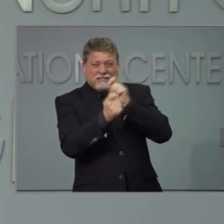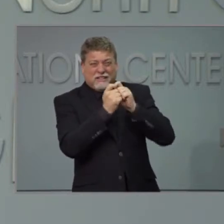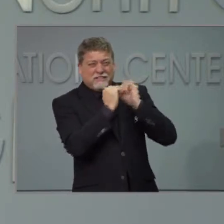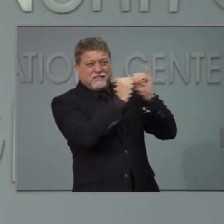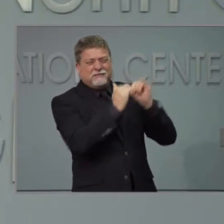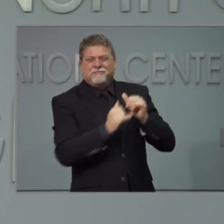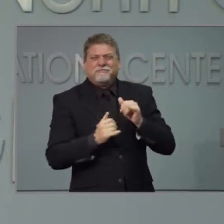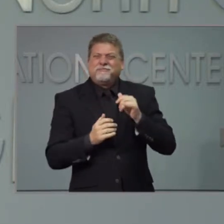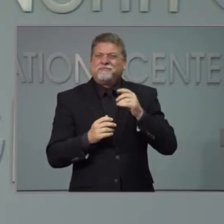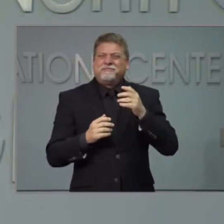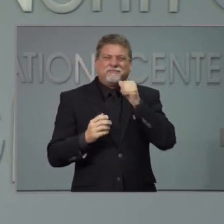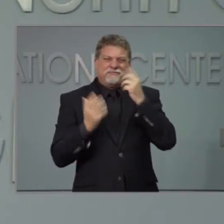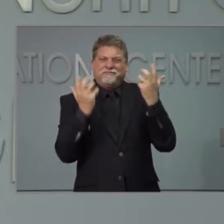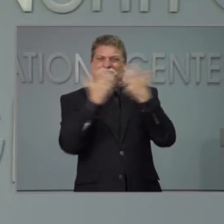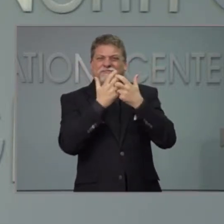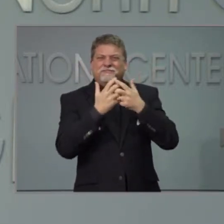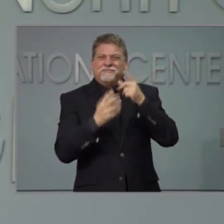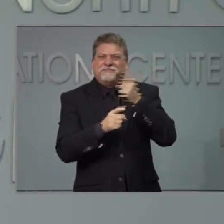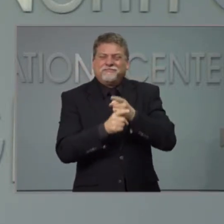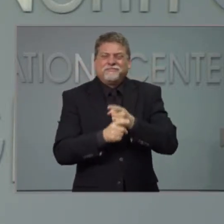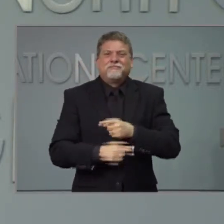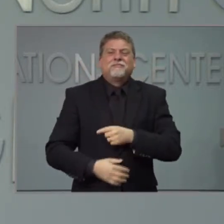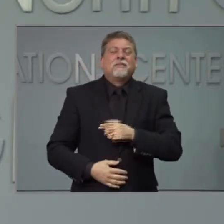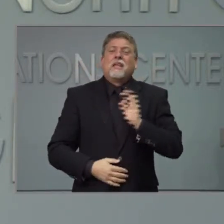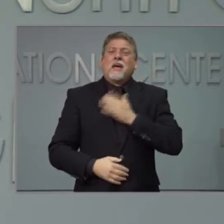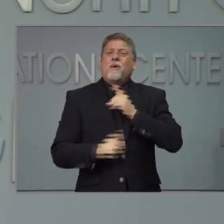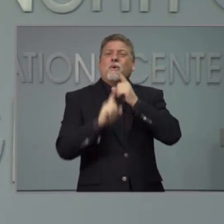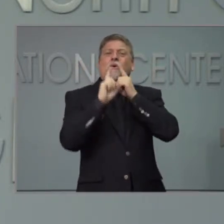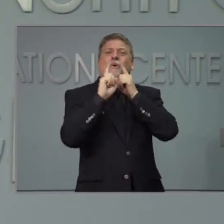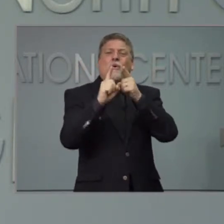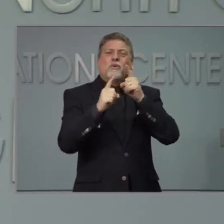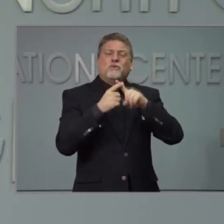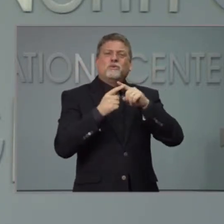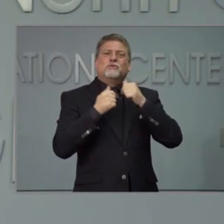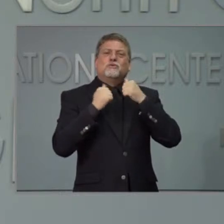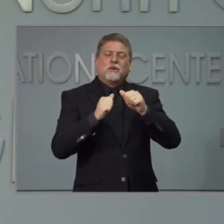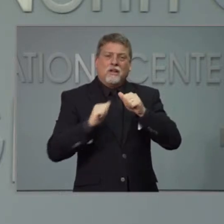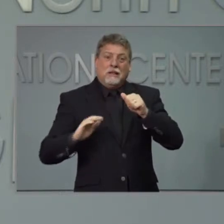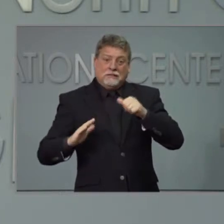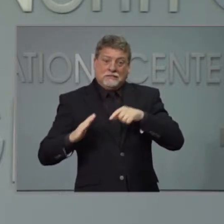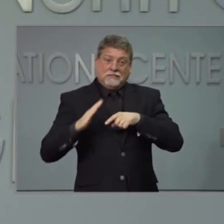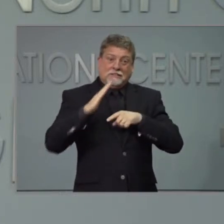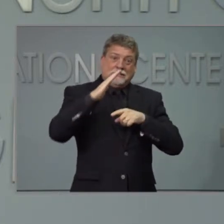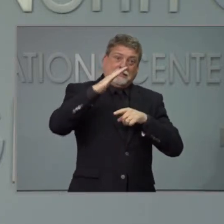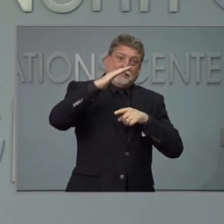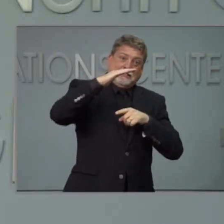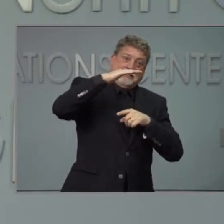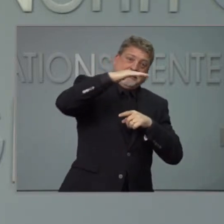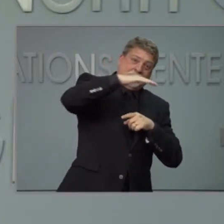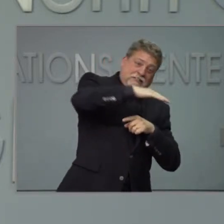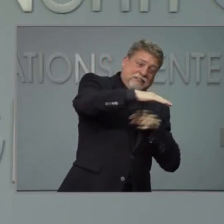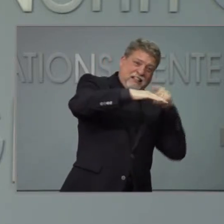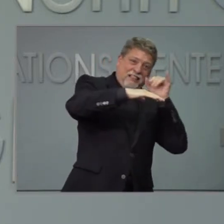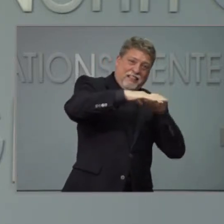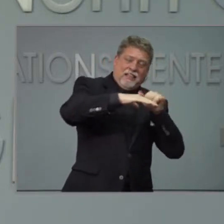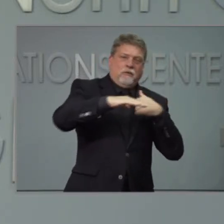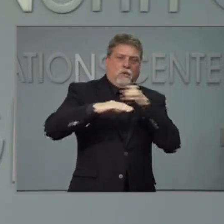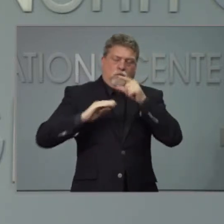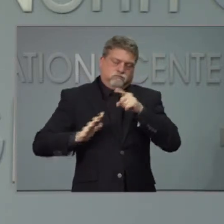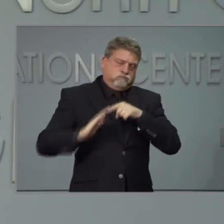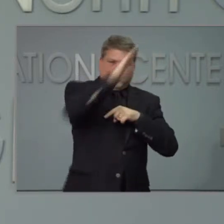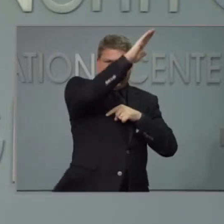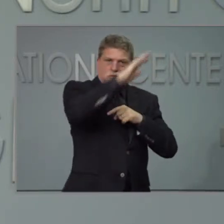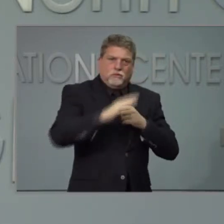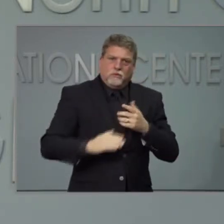that we can begin curbing this increase we're seeing, and that we can begin to drive the numbers down. But if that